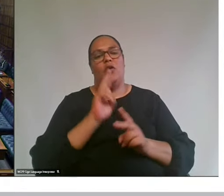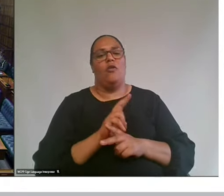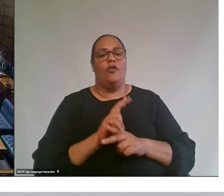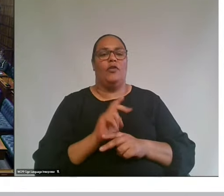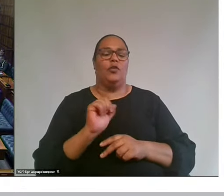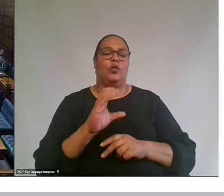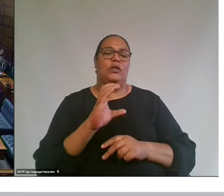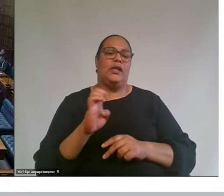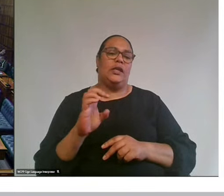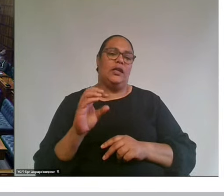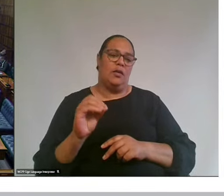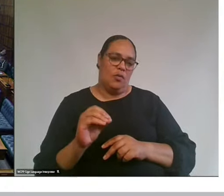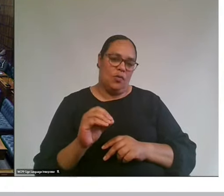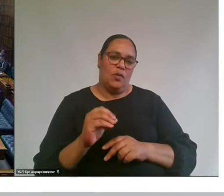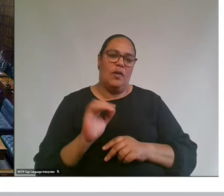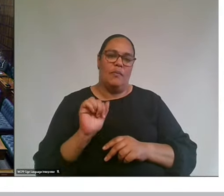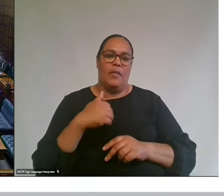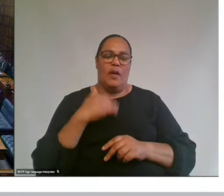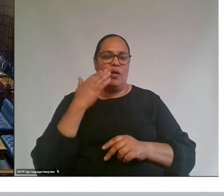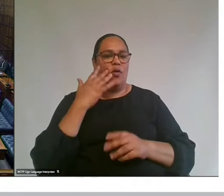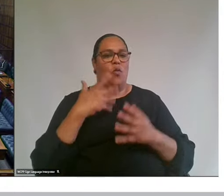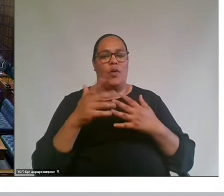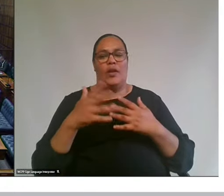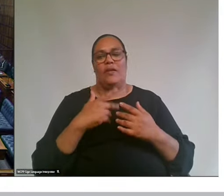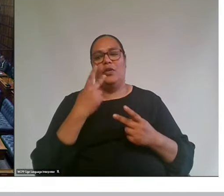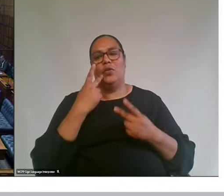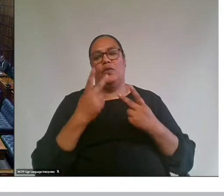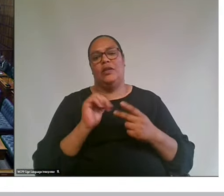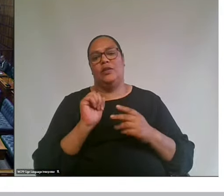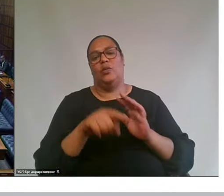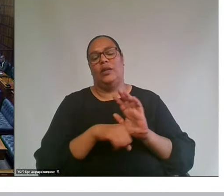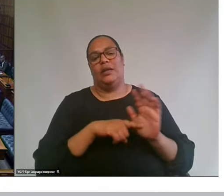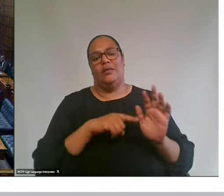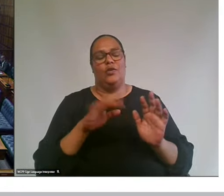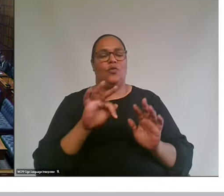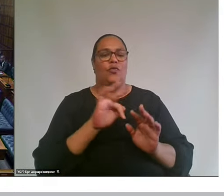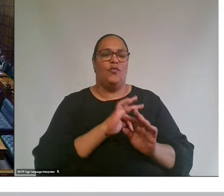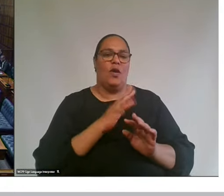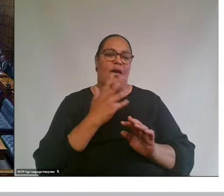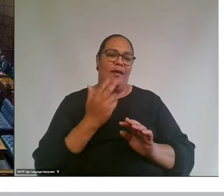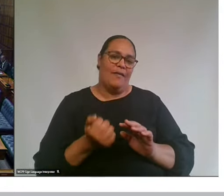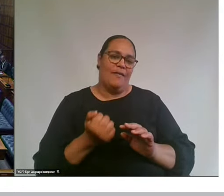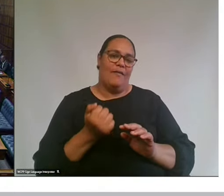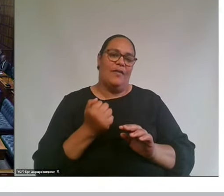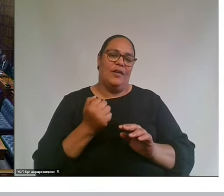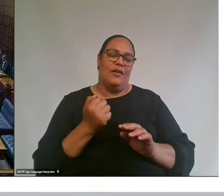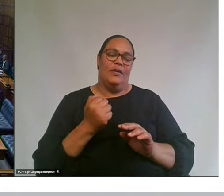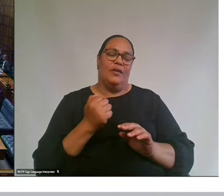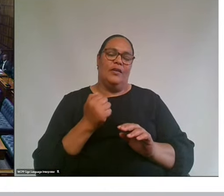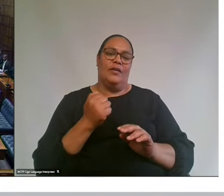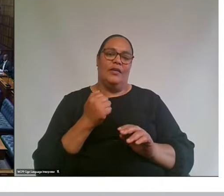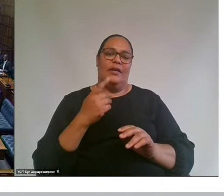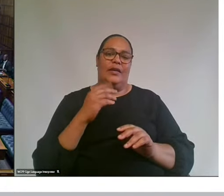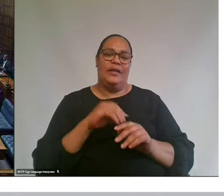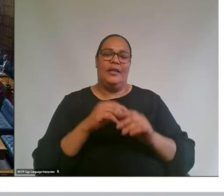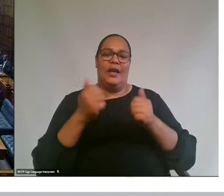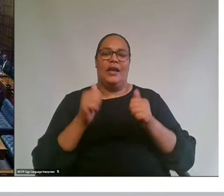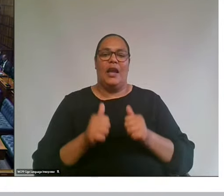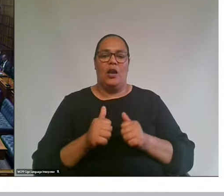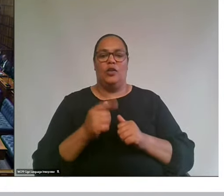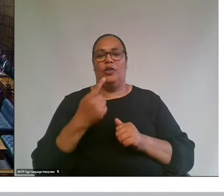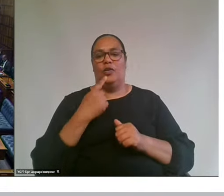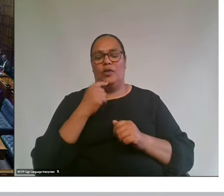the CEO you know whenever you see deficit you always always in accounting terms will